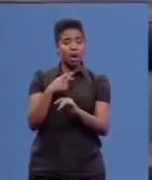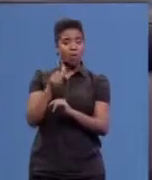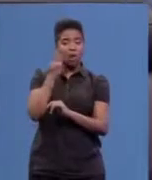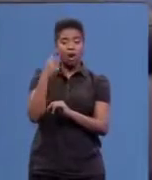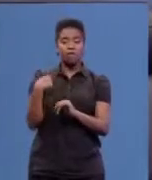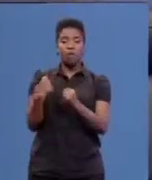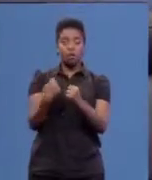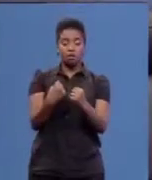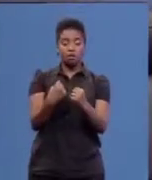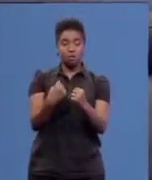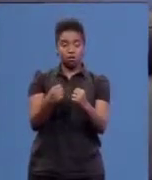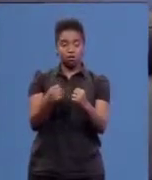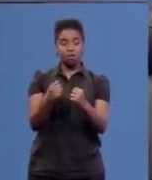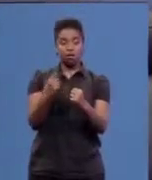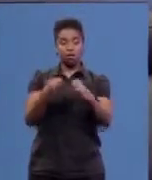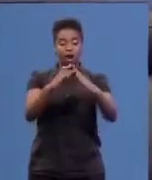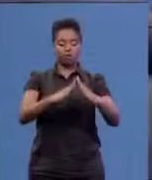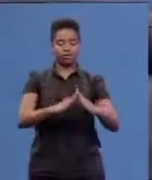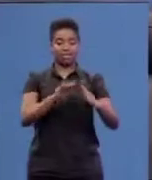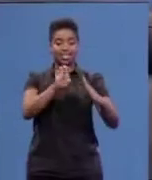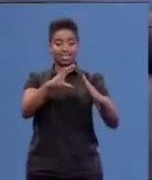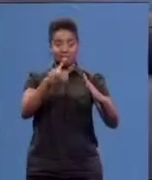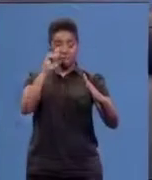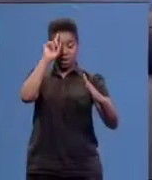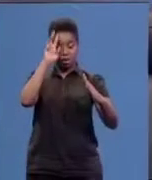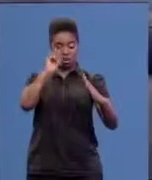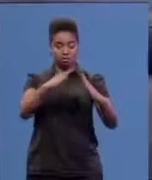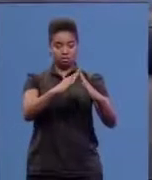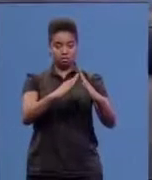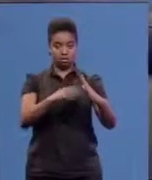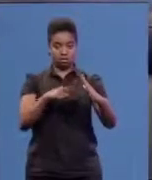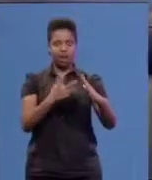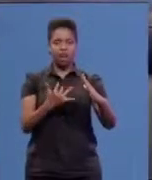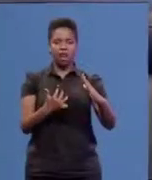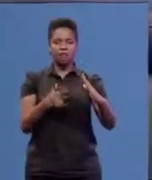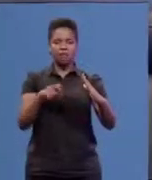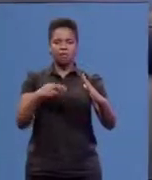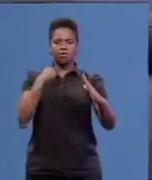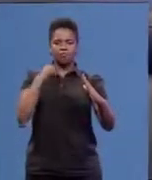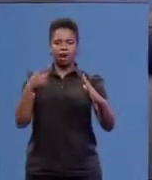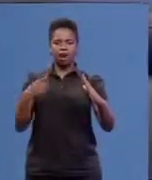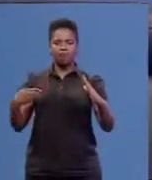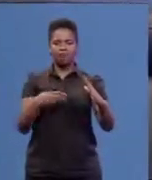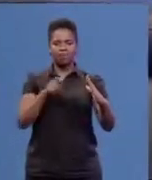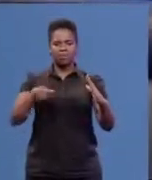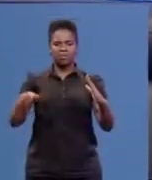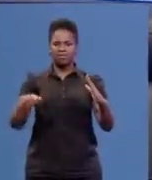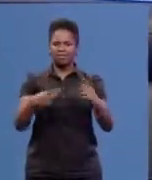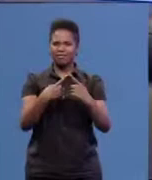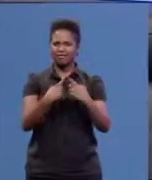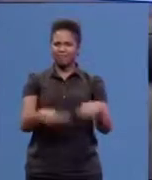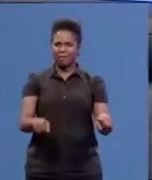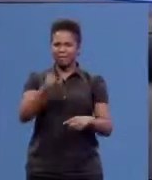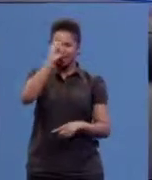imoto, like private cars zingagqithi pha because kwaba commotion. And I get worried ke ngoku kwi-subcultures esizidevelopayo because khona into kuthiwa